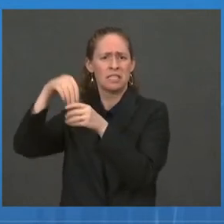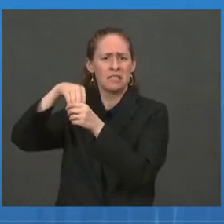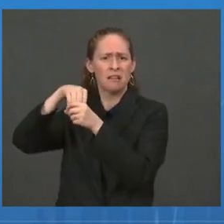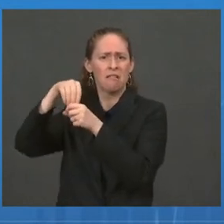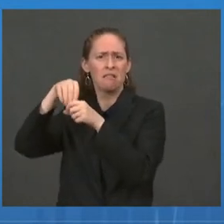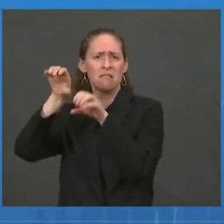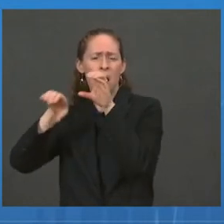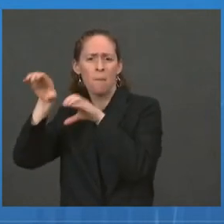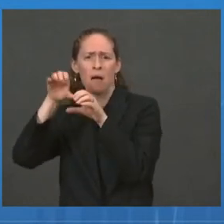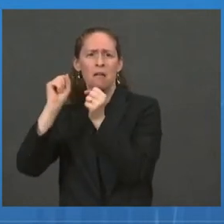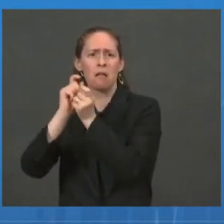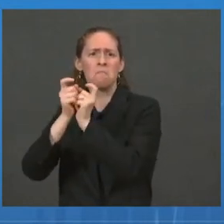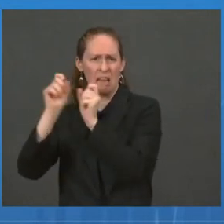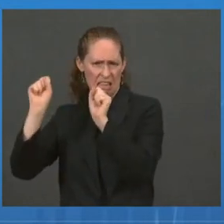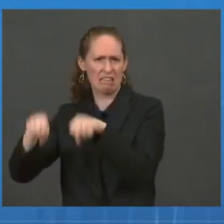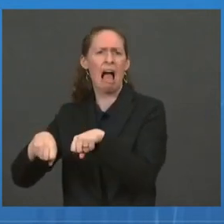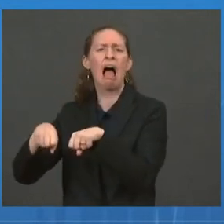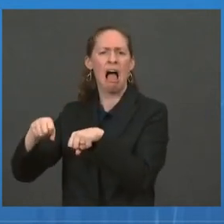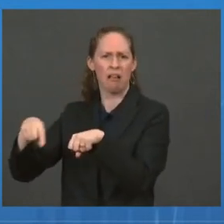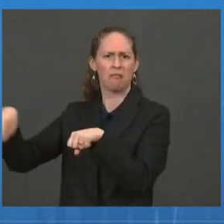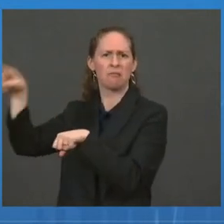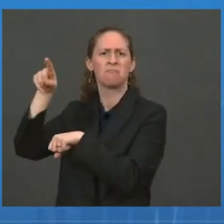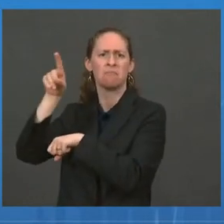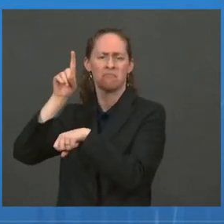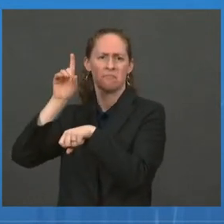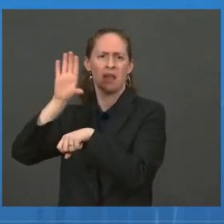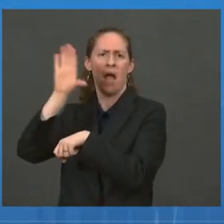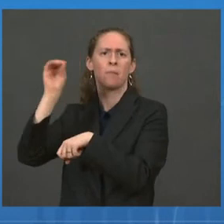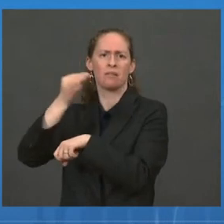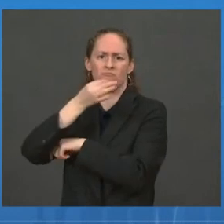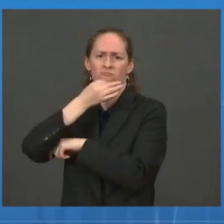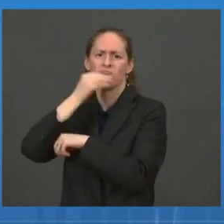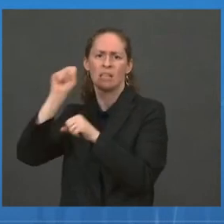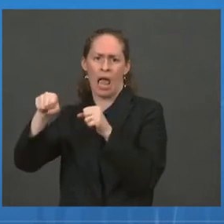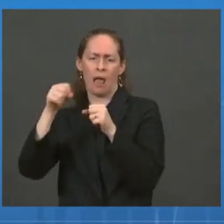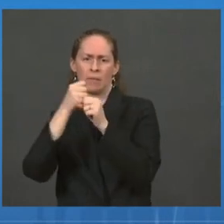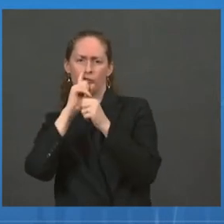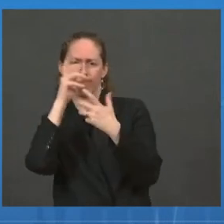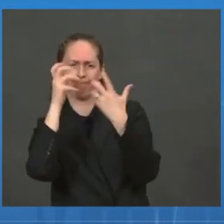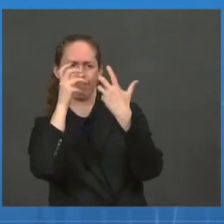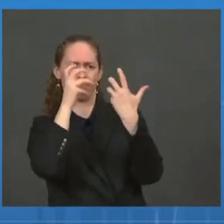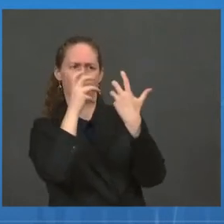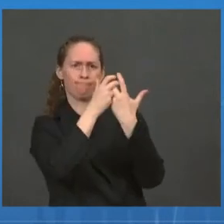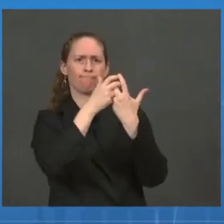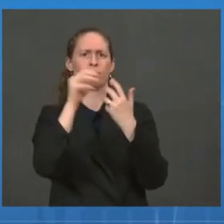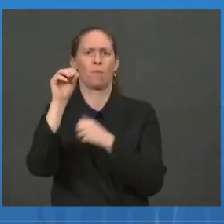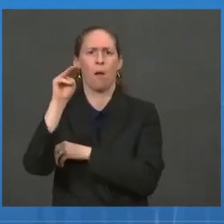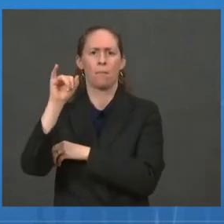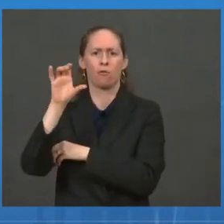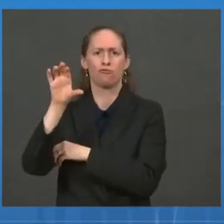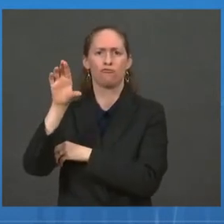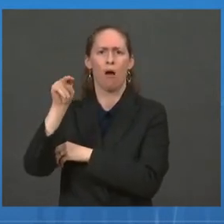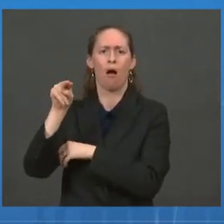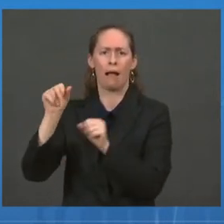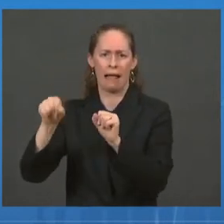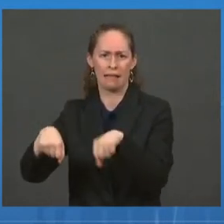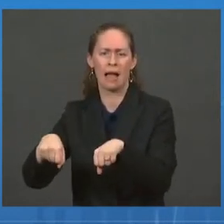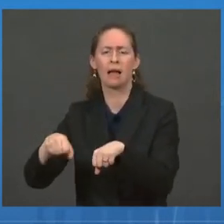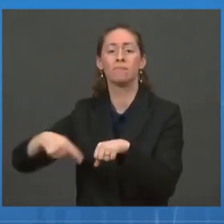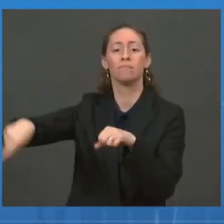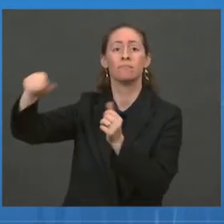know if needed basis our doctors and scientists across the government are already in discussions with the three